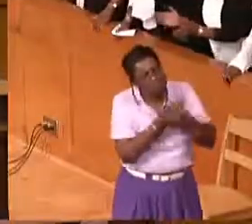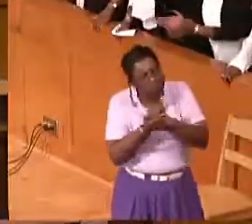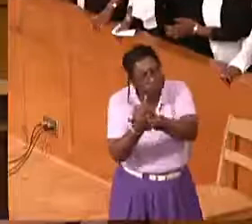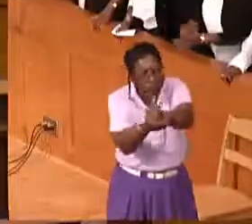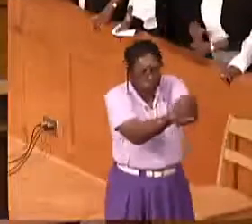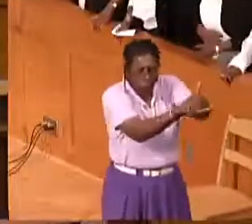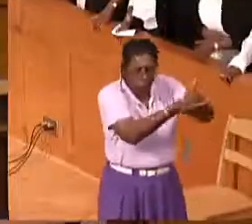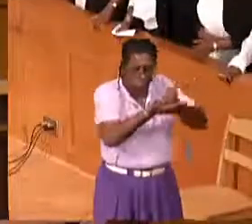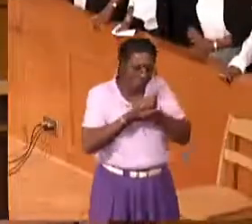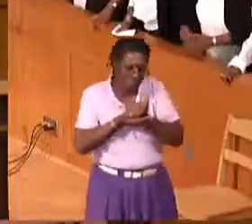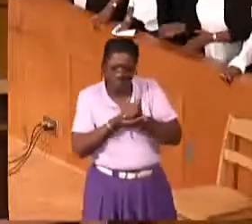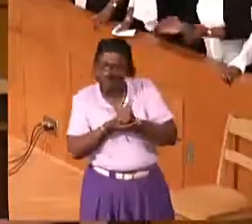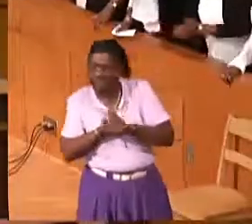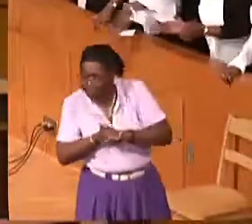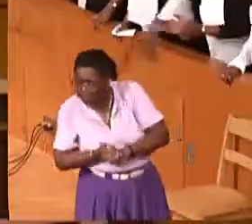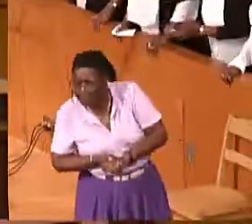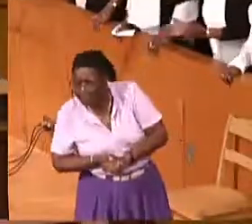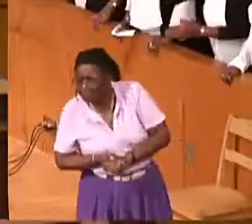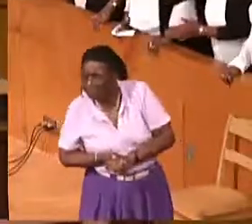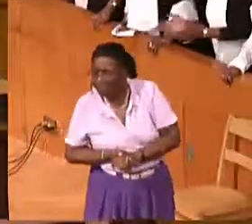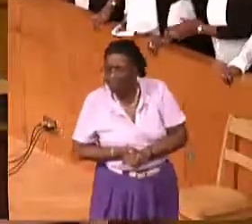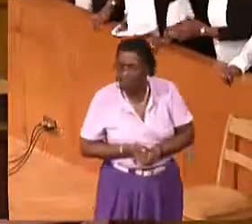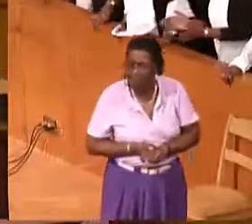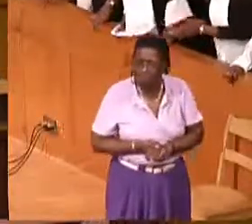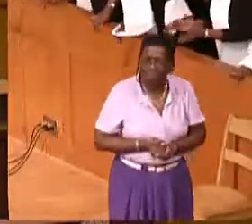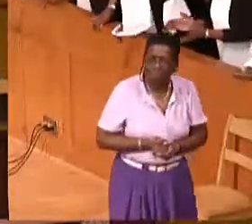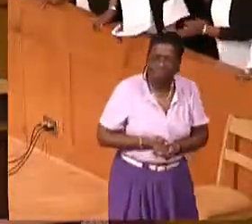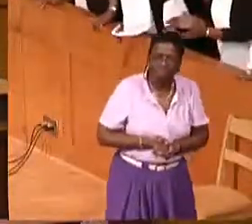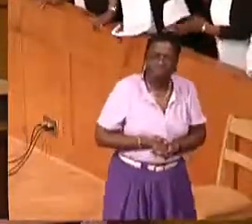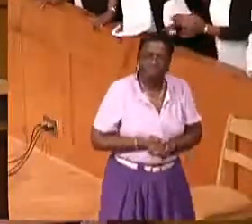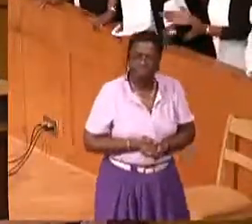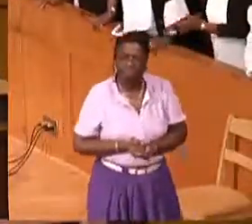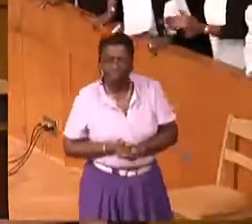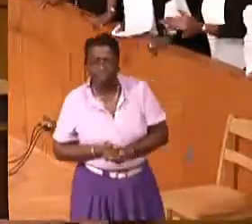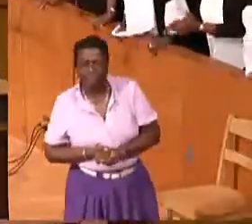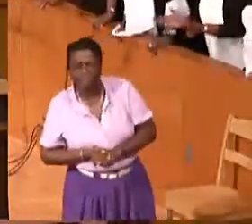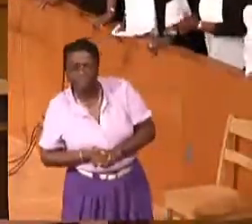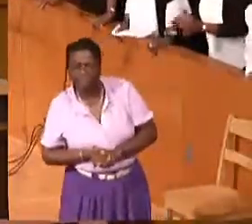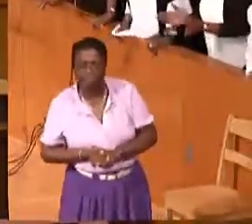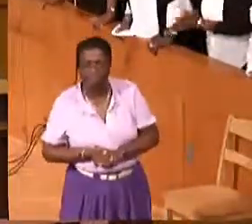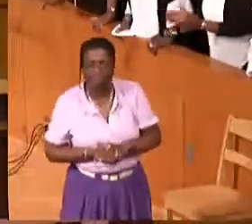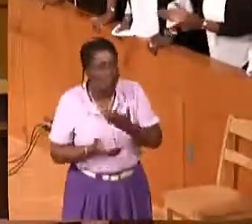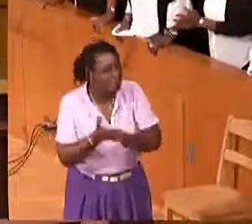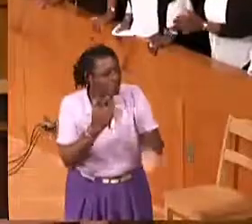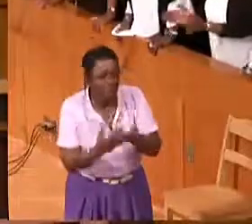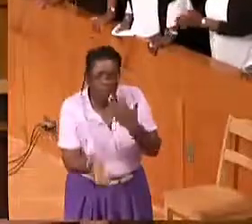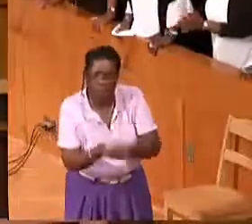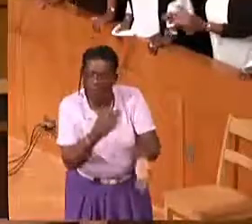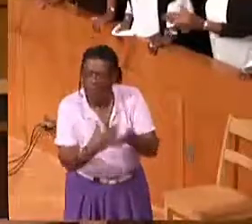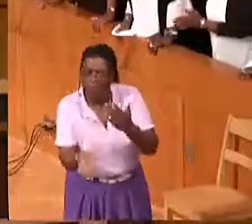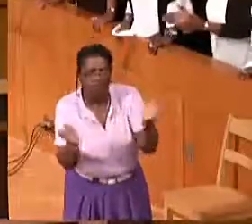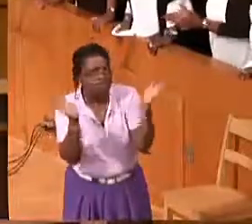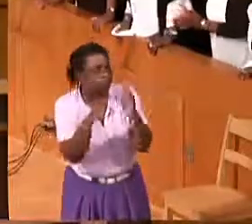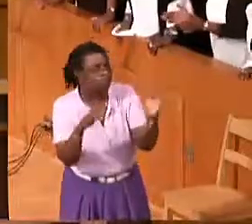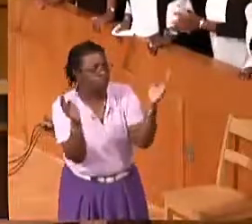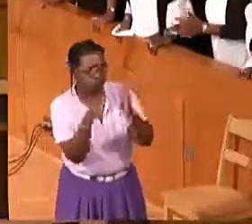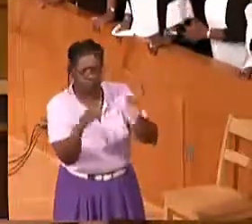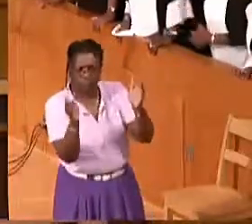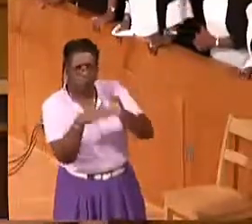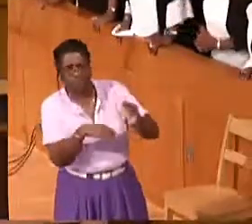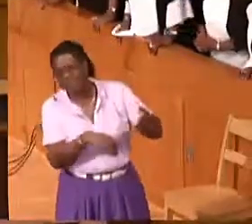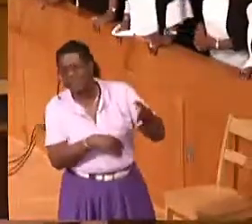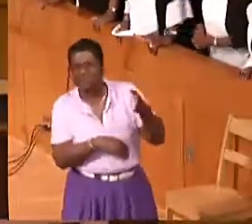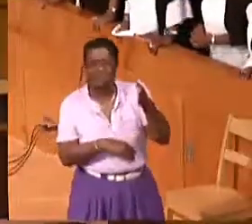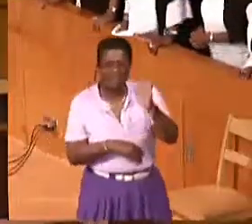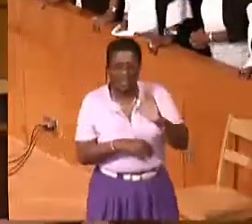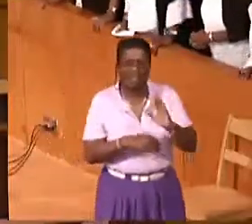what the Lord gave me. And if you don't like it, go on home. Because God